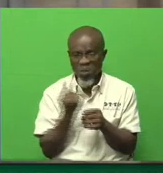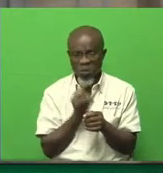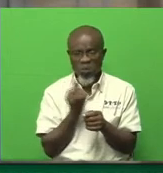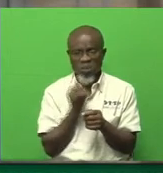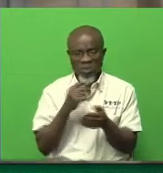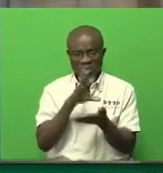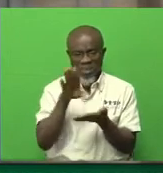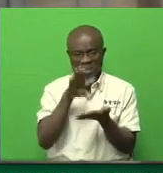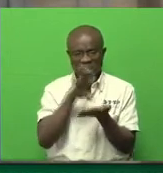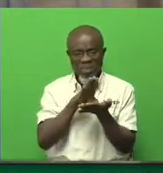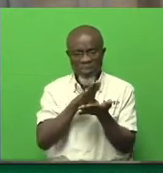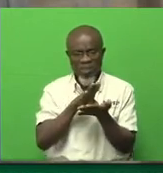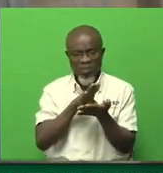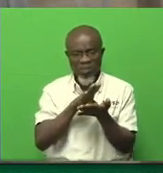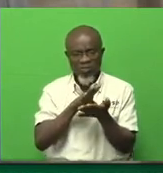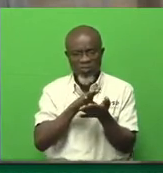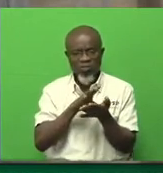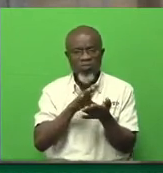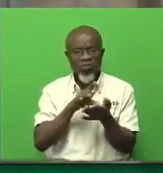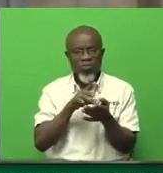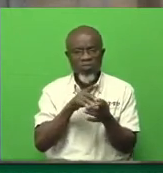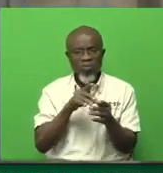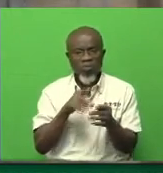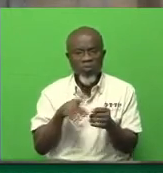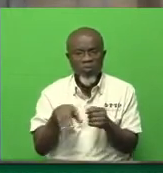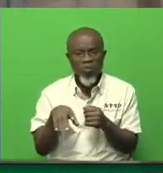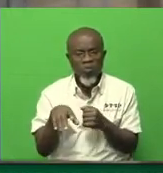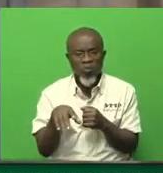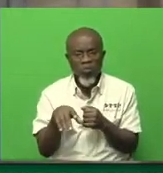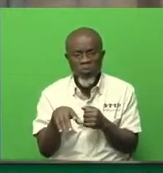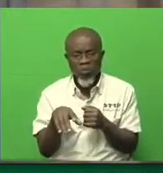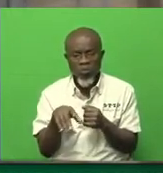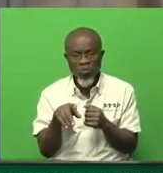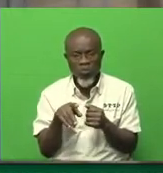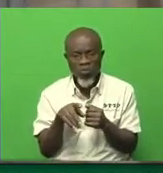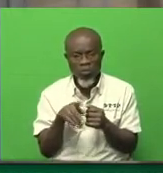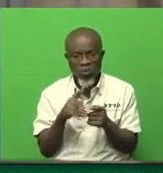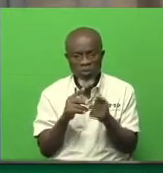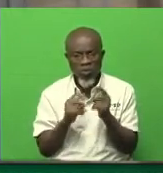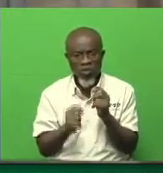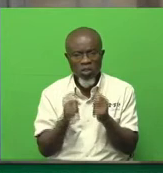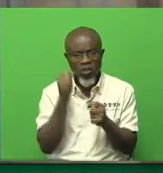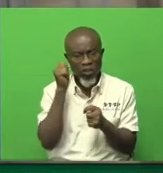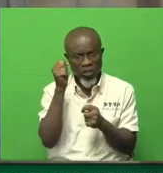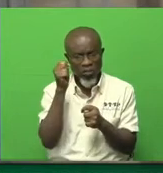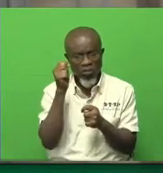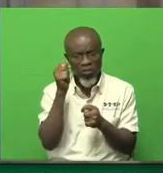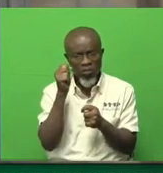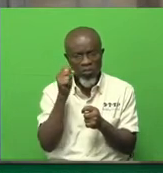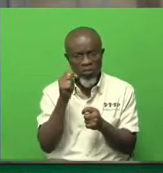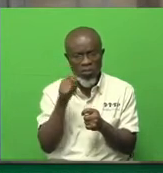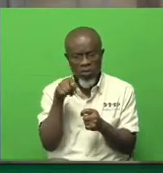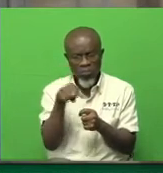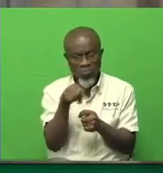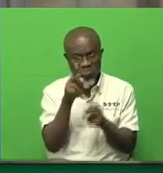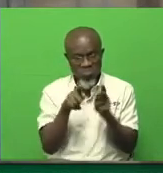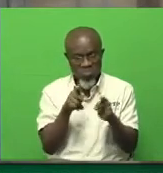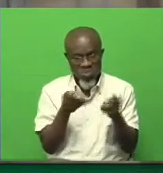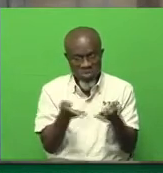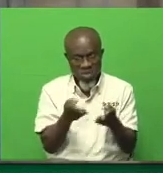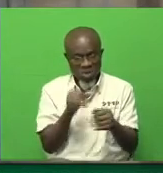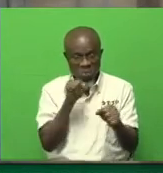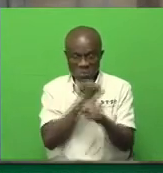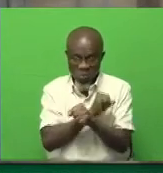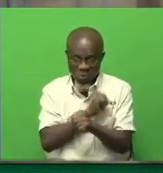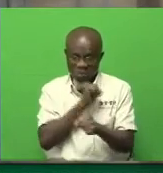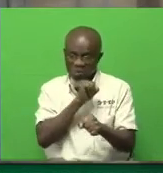also the heart and soul of the country it is an electoral community of ambitious hard-working Nationals with Rich arable